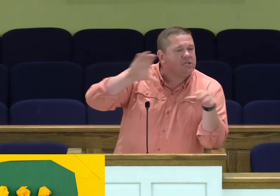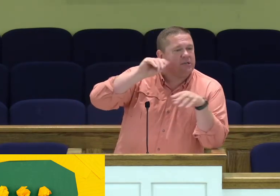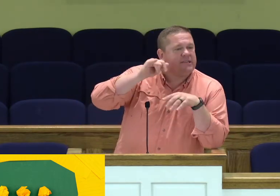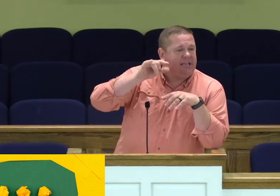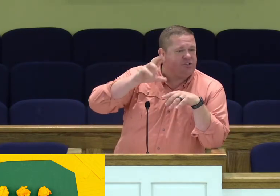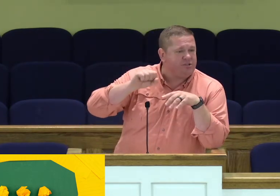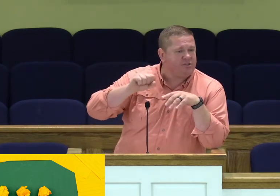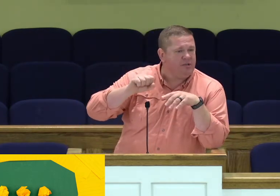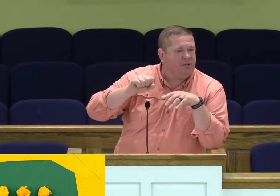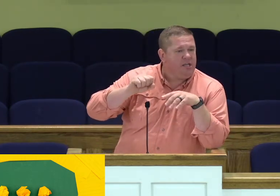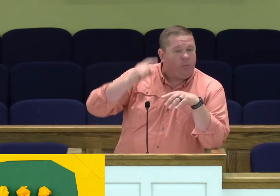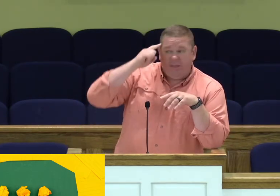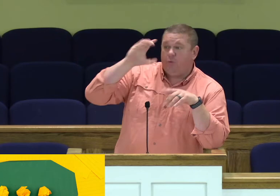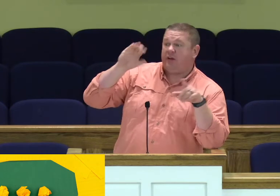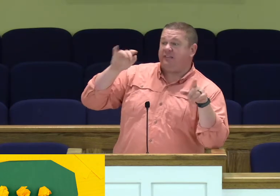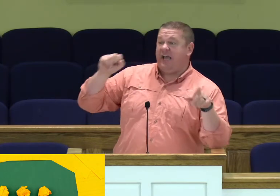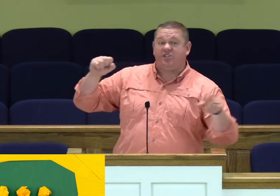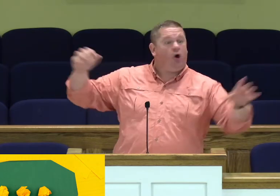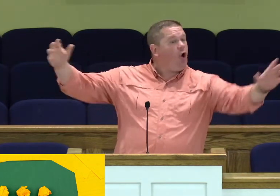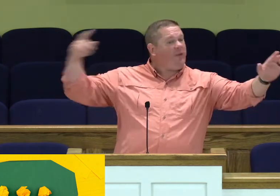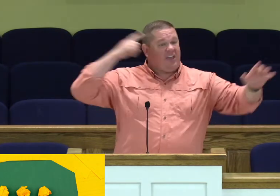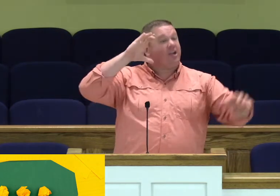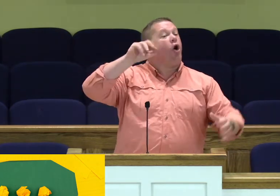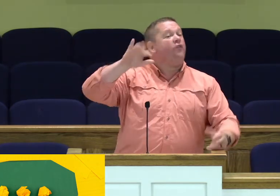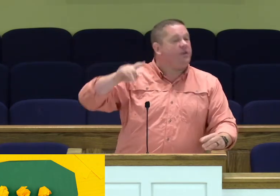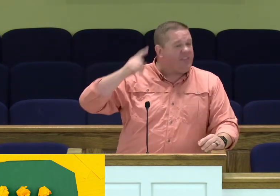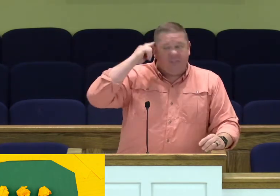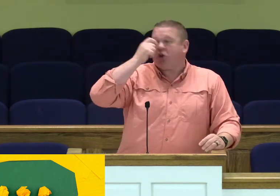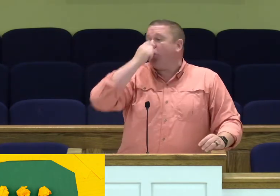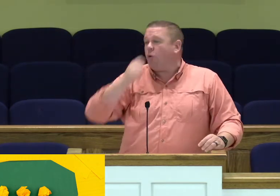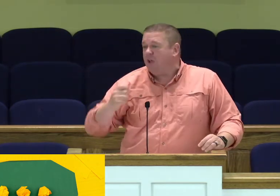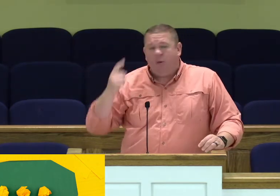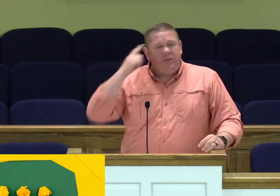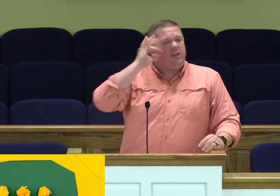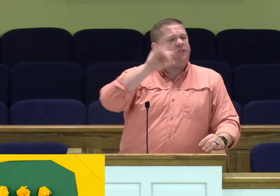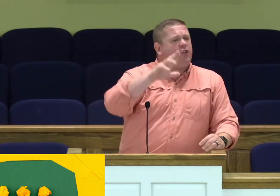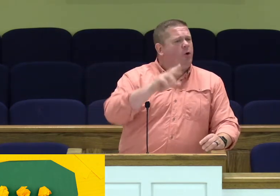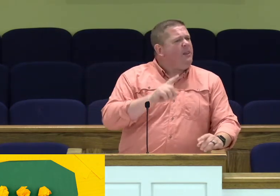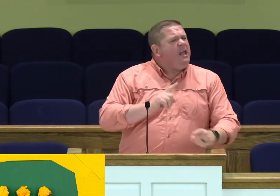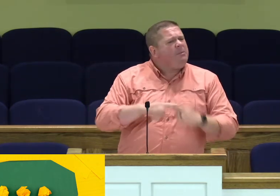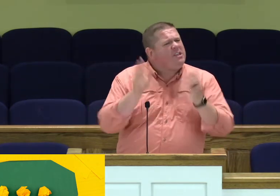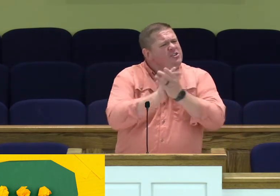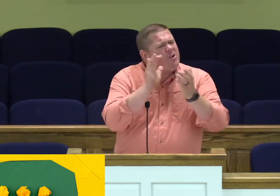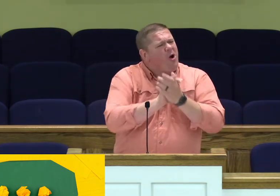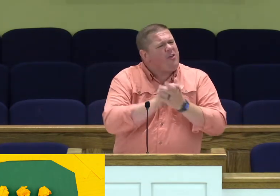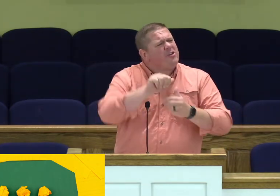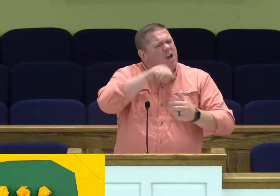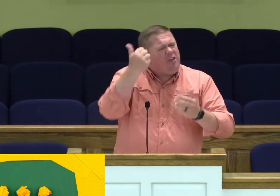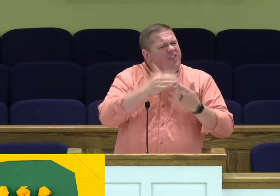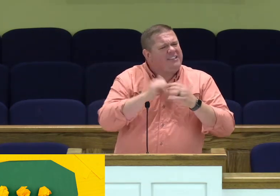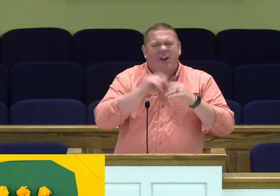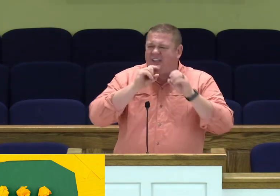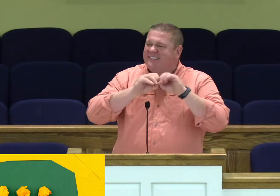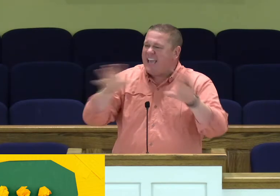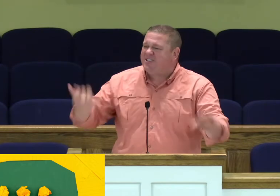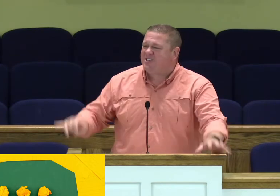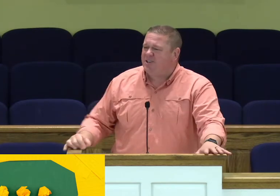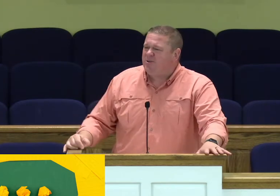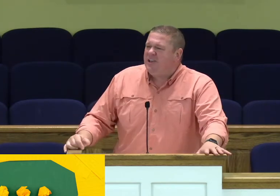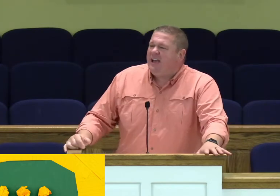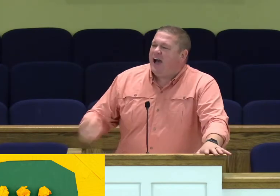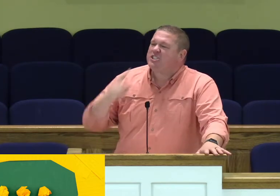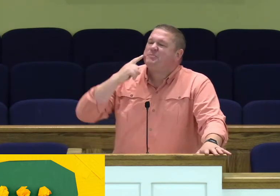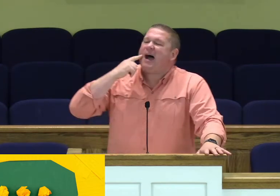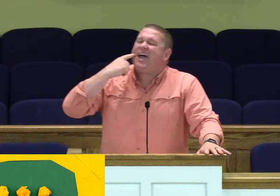contagious, contagious. We think of the word contagious, oh, we think of COVID. We think of the cold. We think of the flu. But did you know that there's other things that are contagious